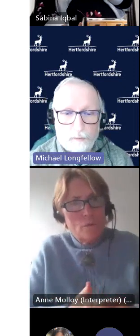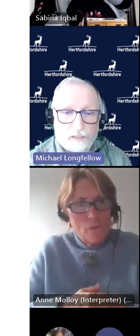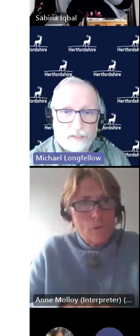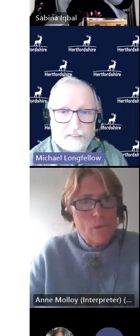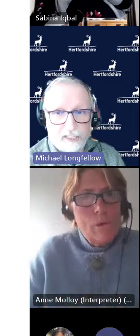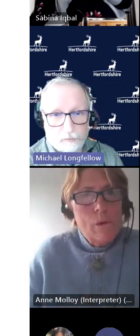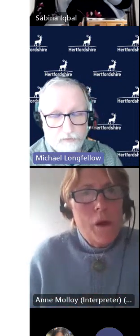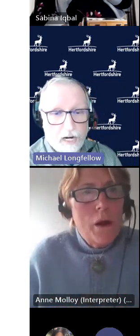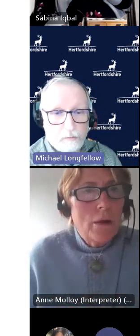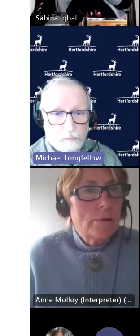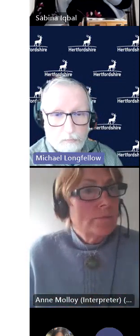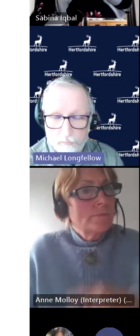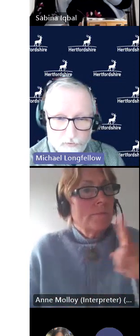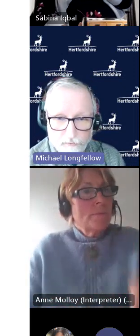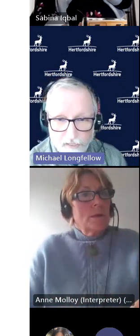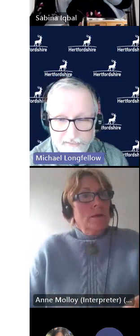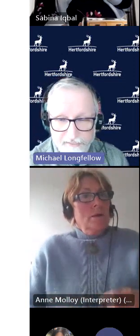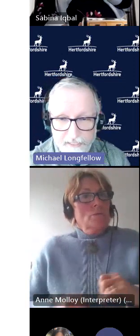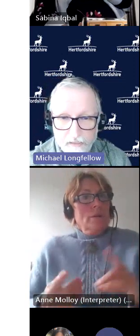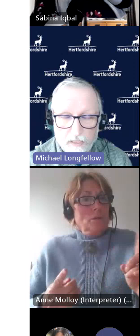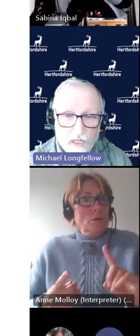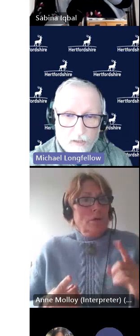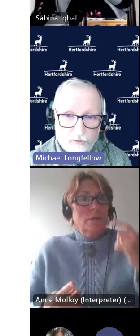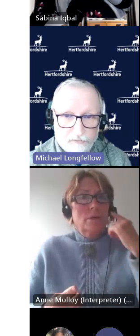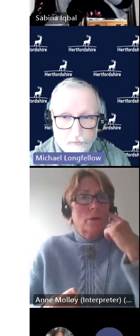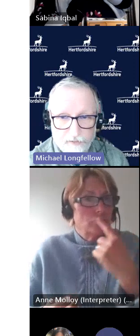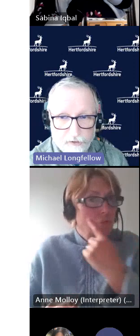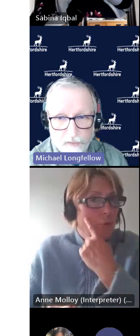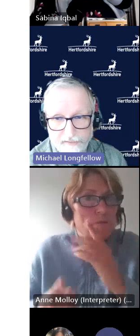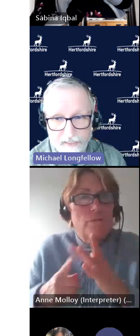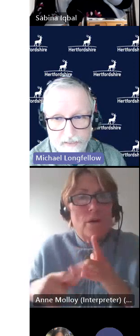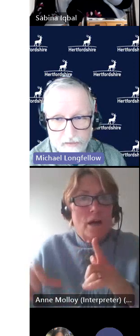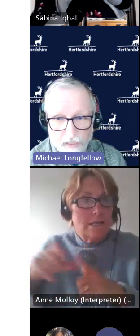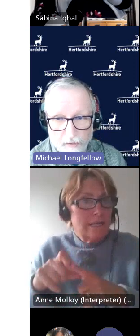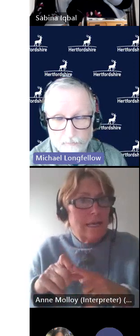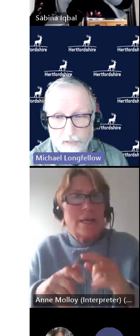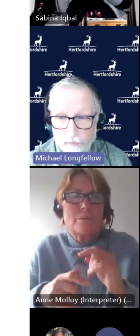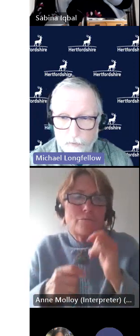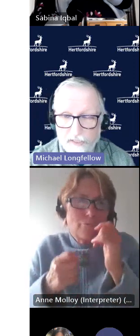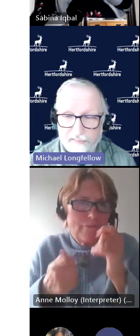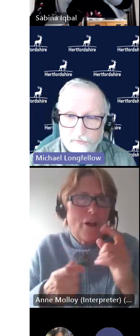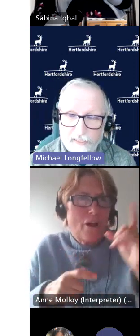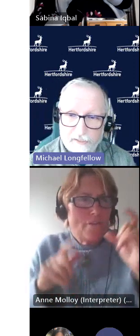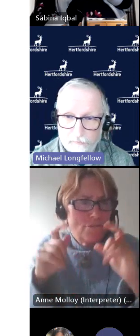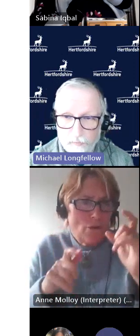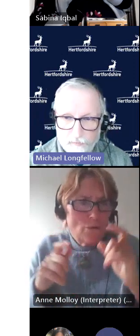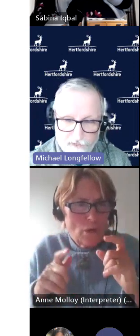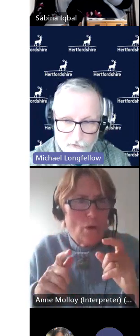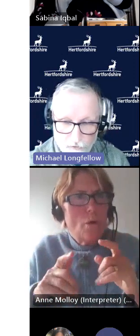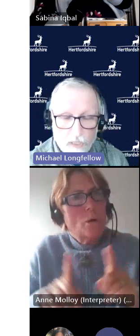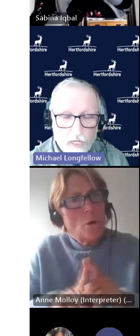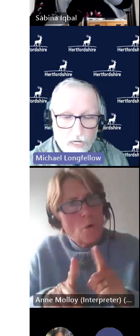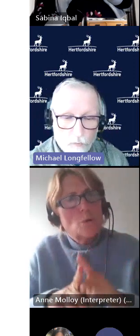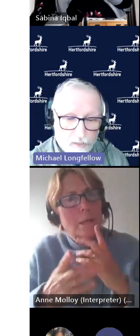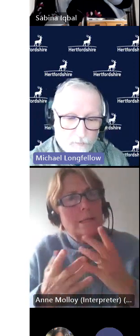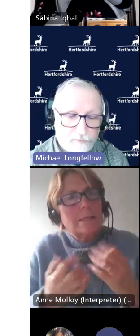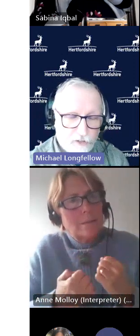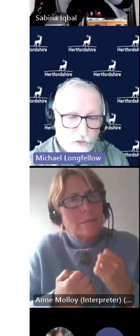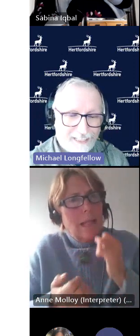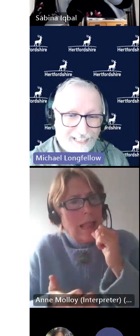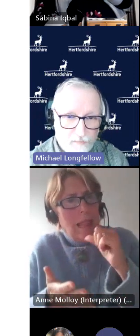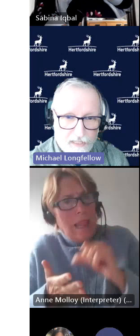So what do applicants need to provide? Proof of ID, preferably photo ID, but we will accept a letter from a professional